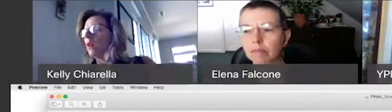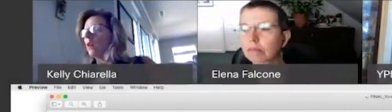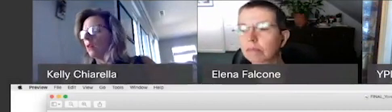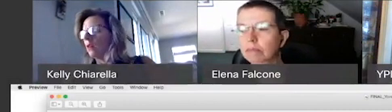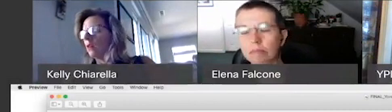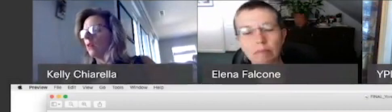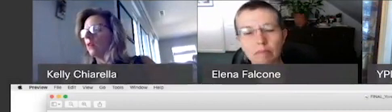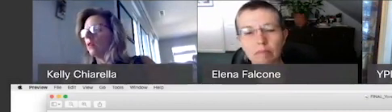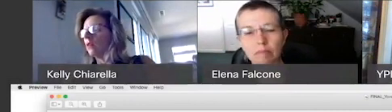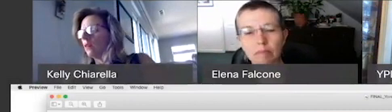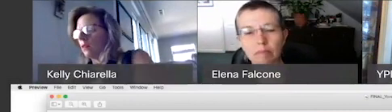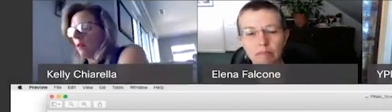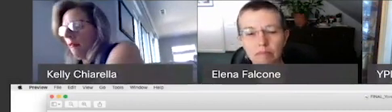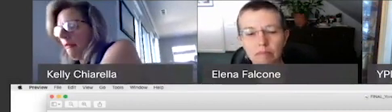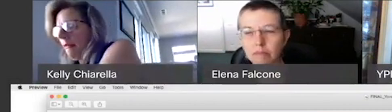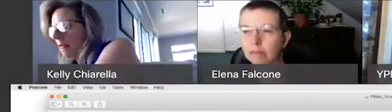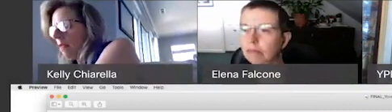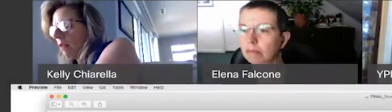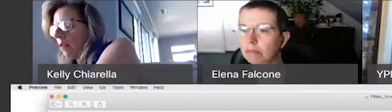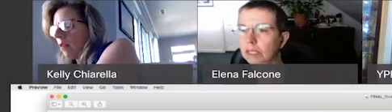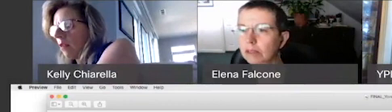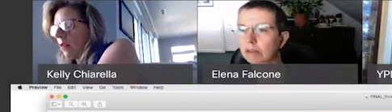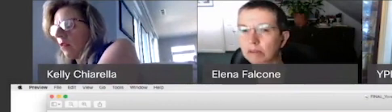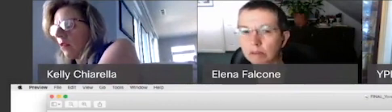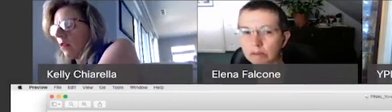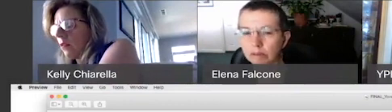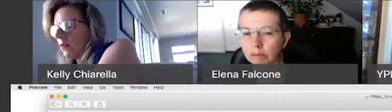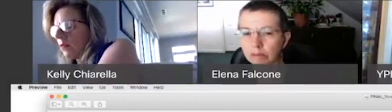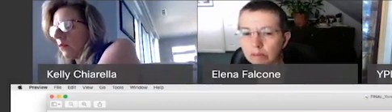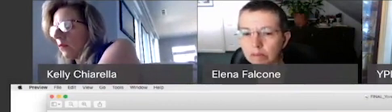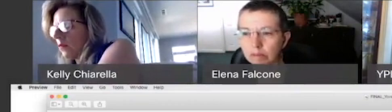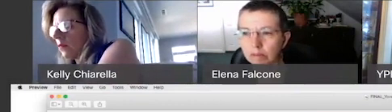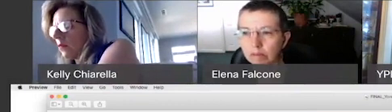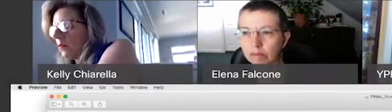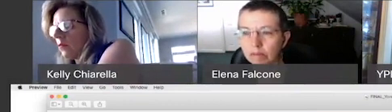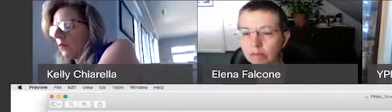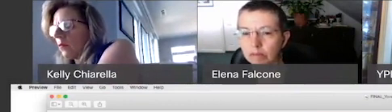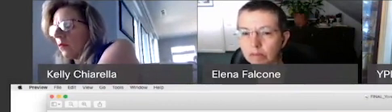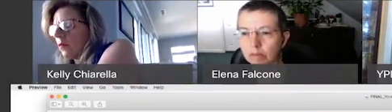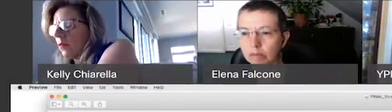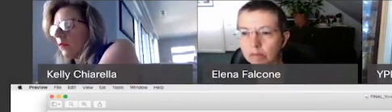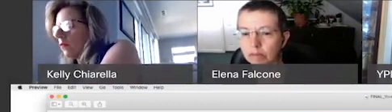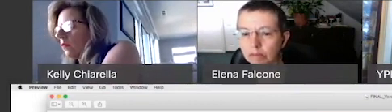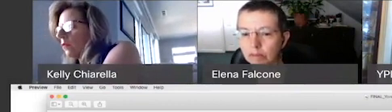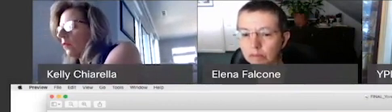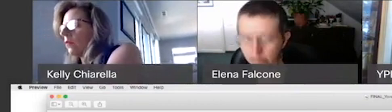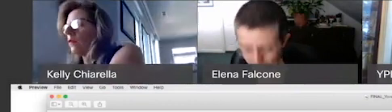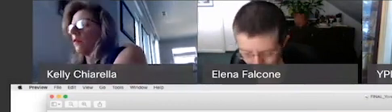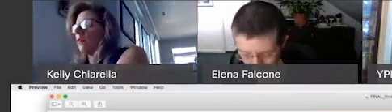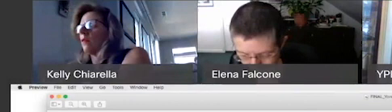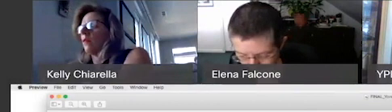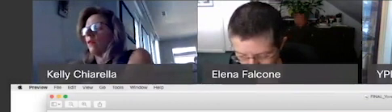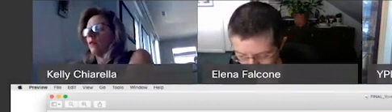1-800-771-7755, and you see our web address down at the bottom there. You can file a complaint online, and that's really what we're encouraging you to do right now if you